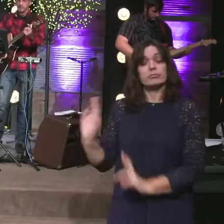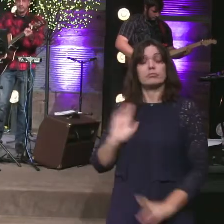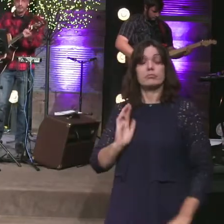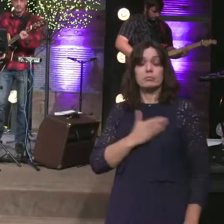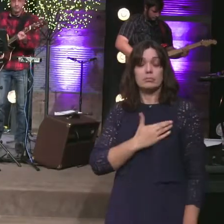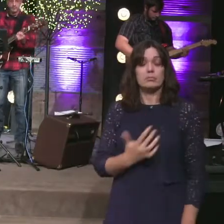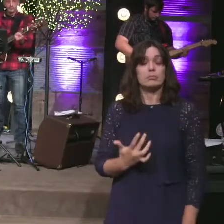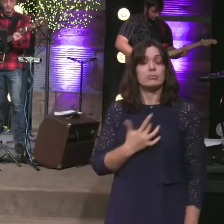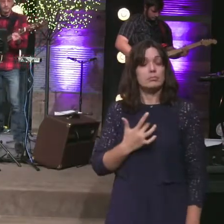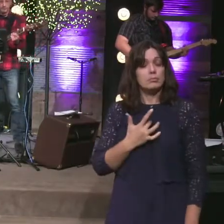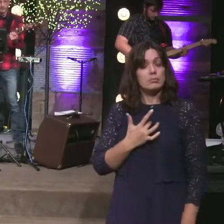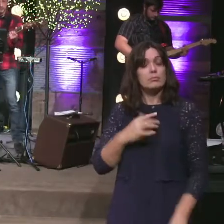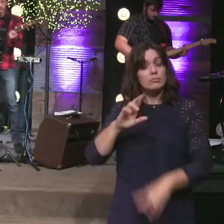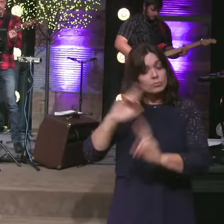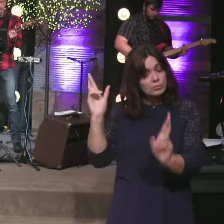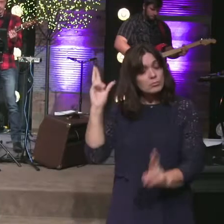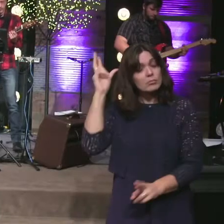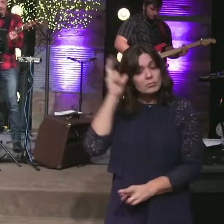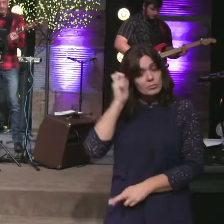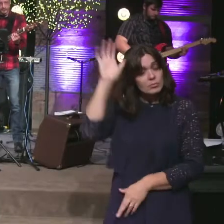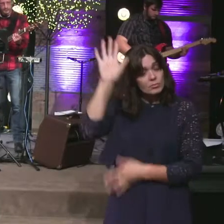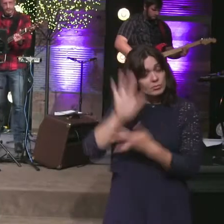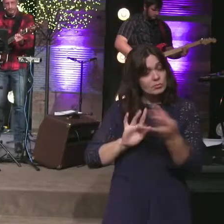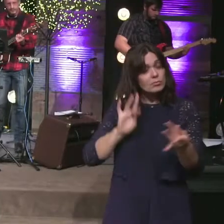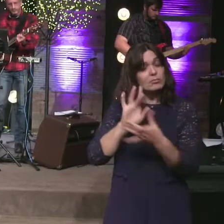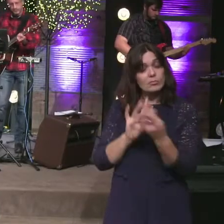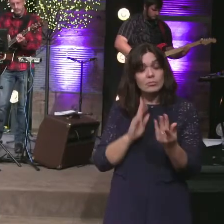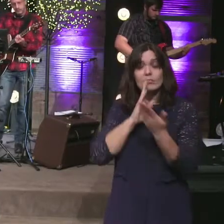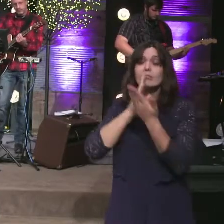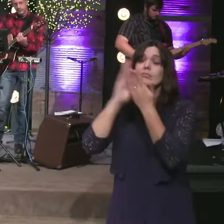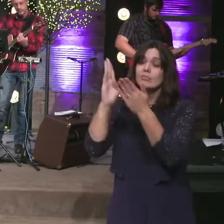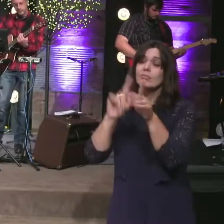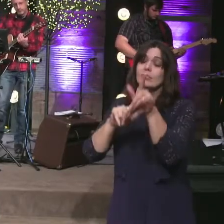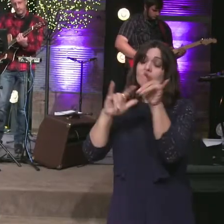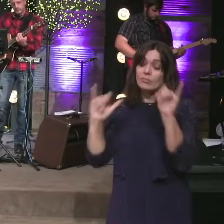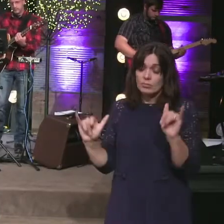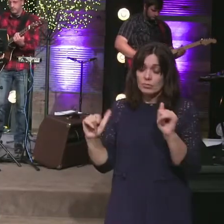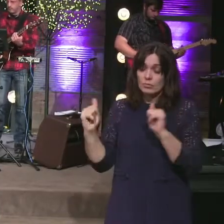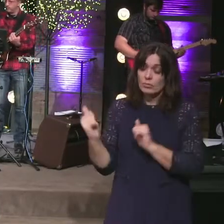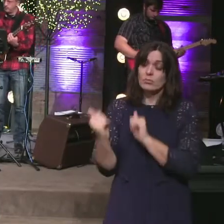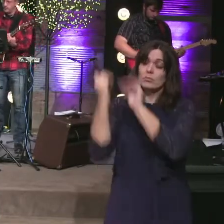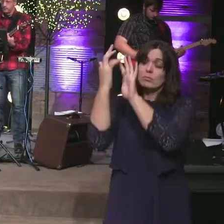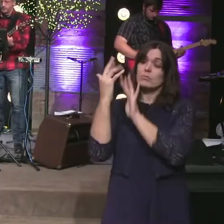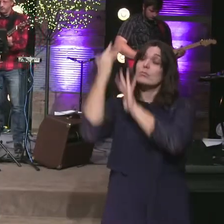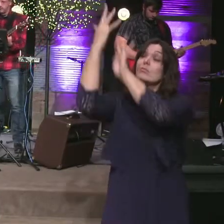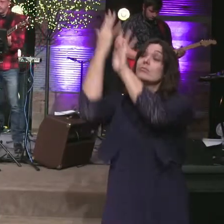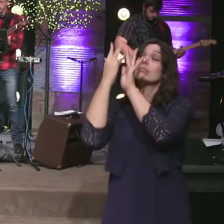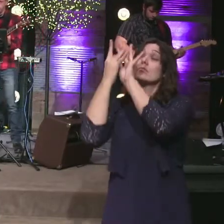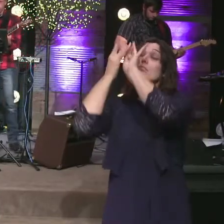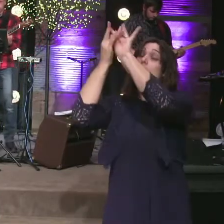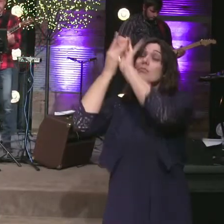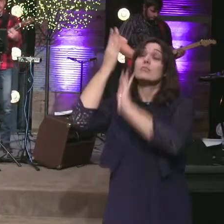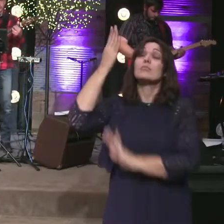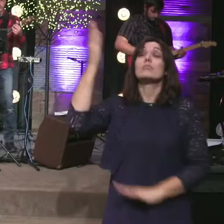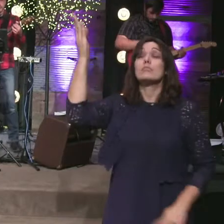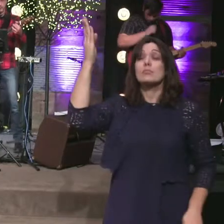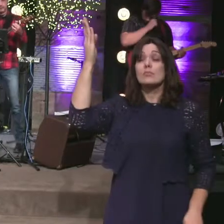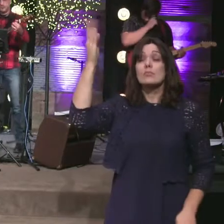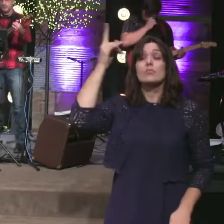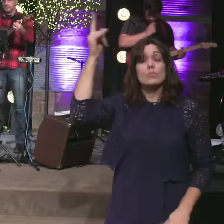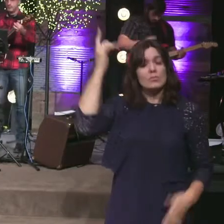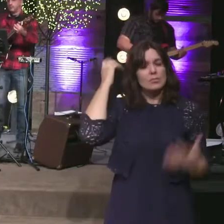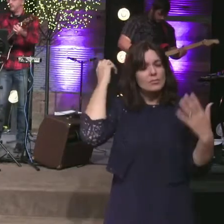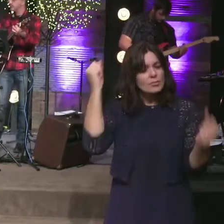Your word. We thank You, Father, that as we come into Your presence, that You are mighty to save, that